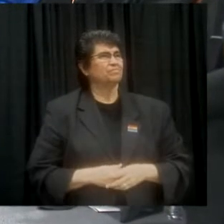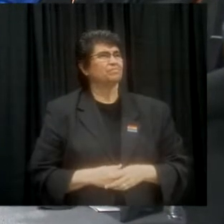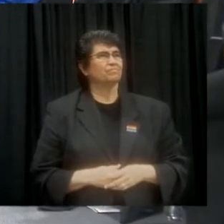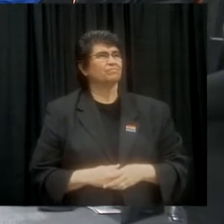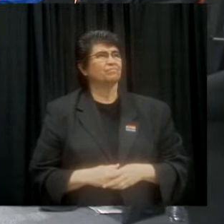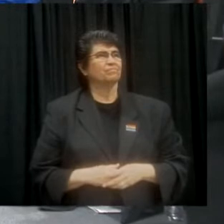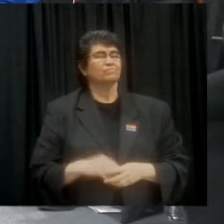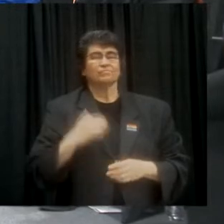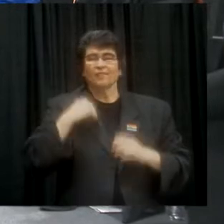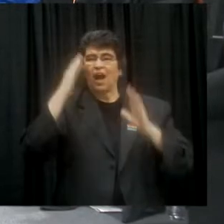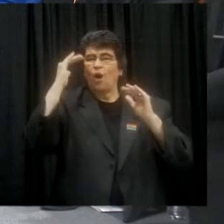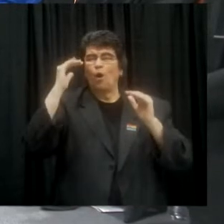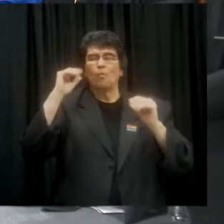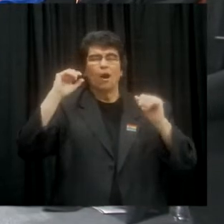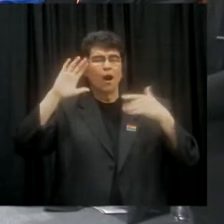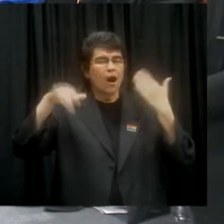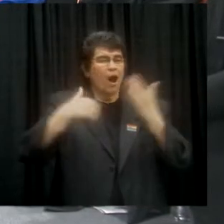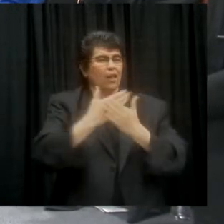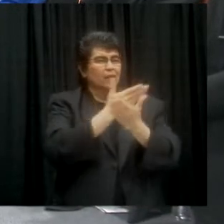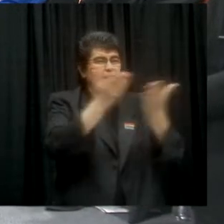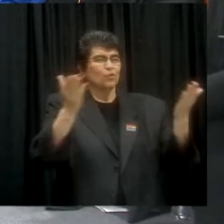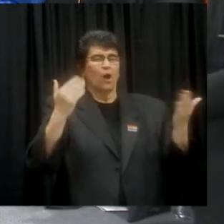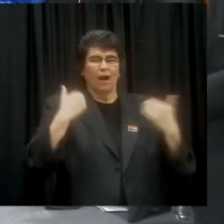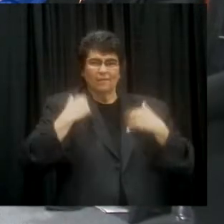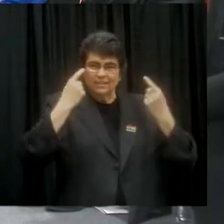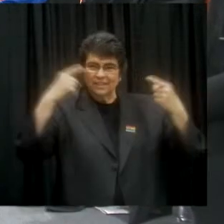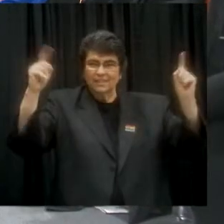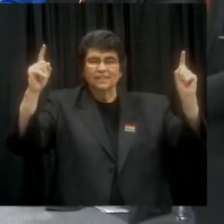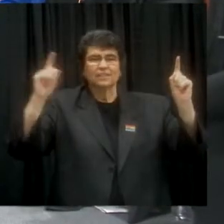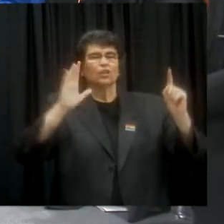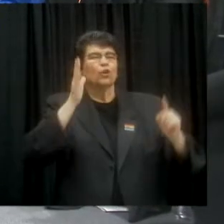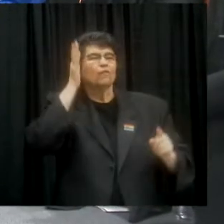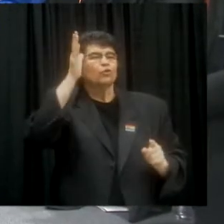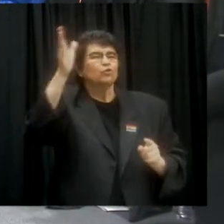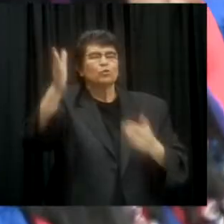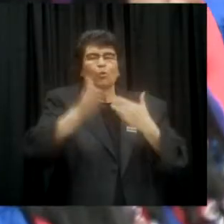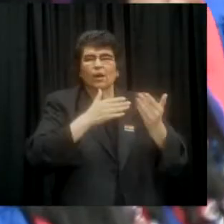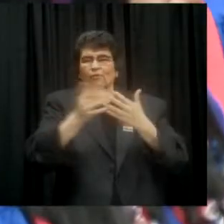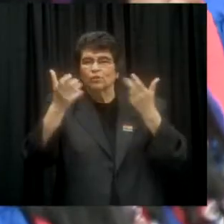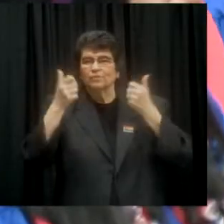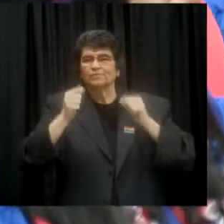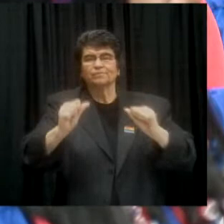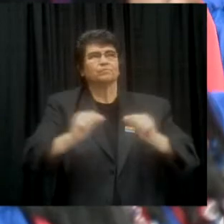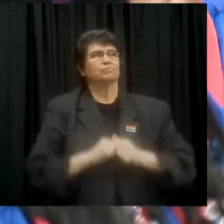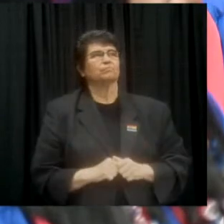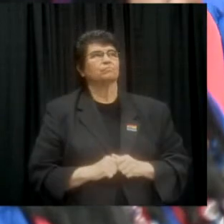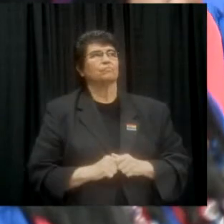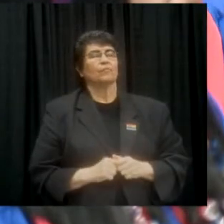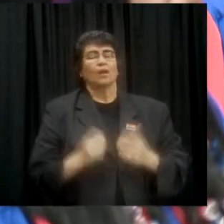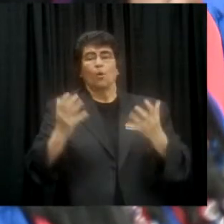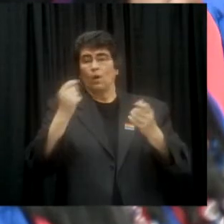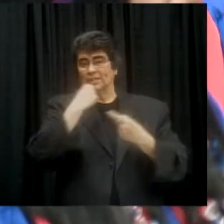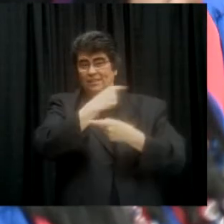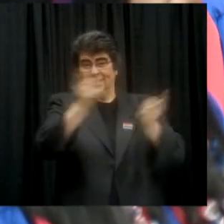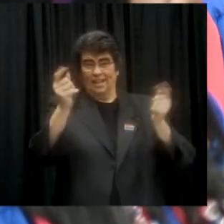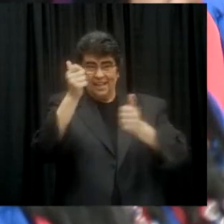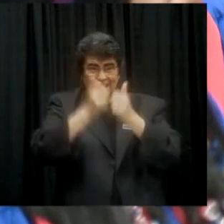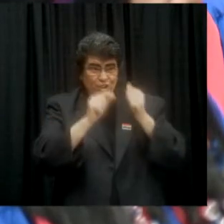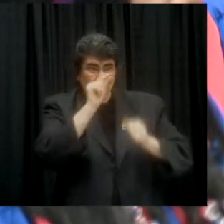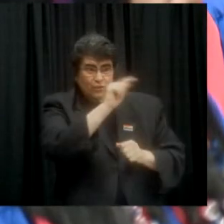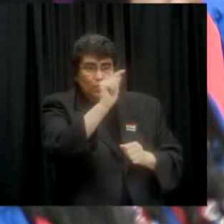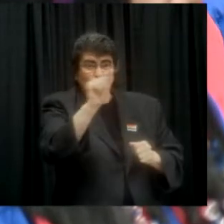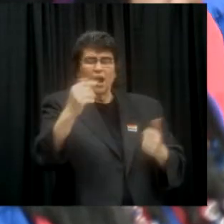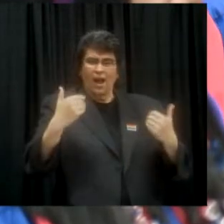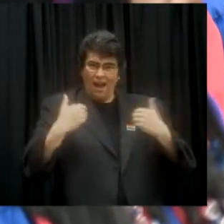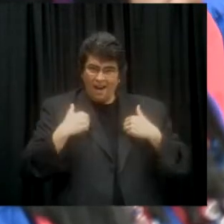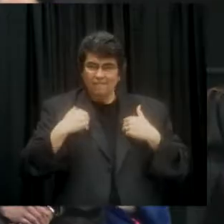You know, I hope nothing but success for all of you guys and all your future endeavors. And I want to say that every single one of you guys have